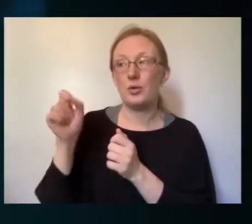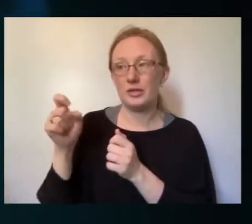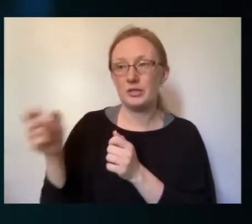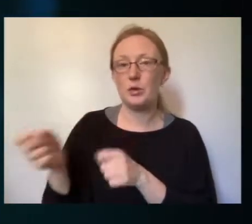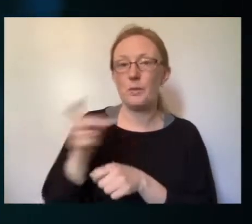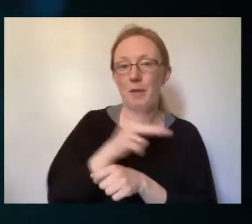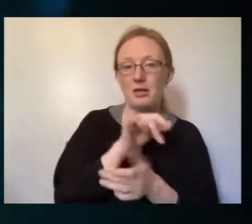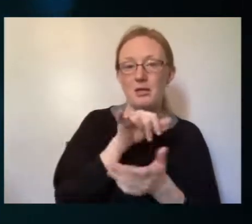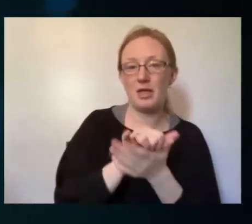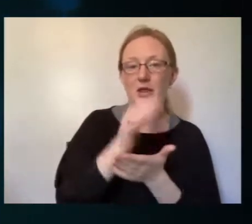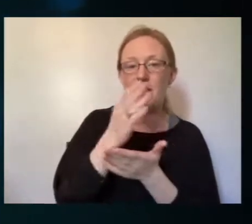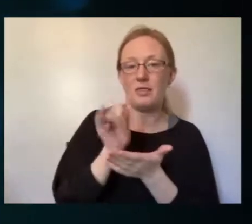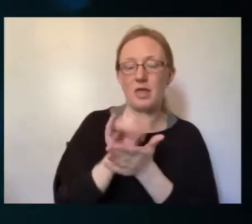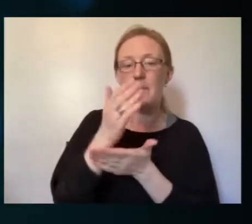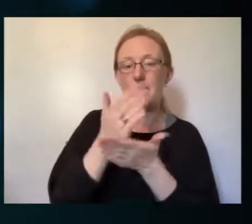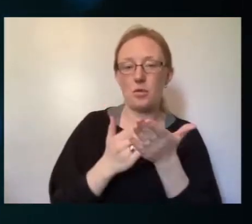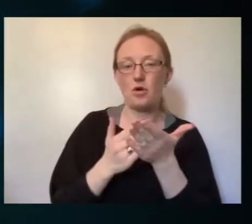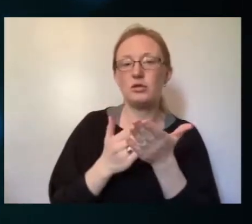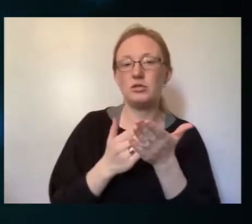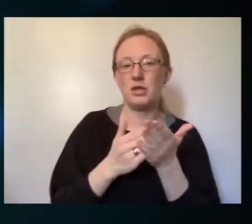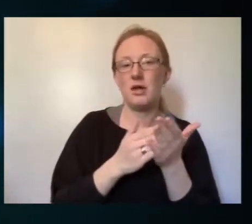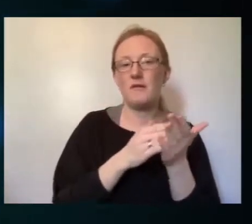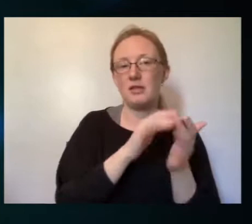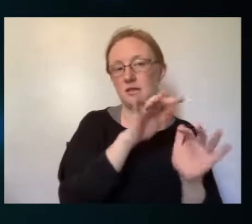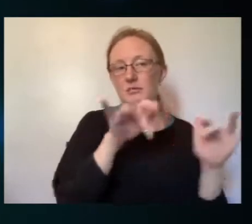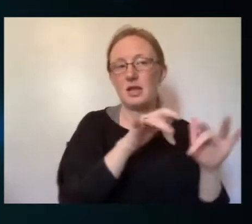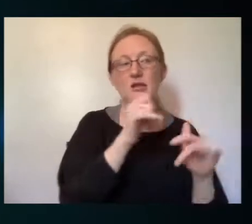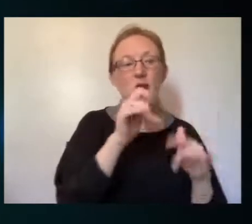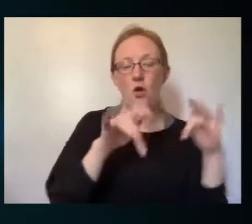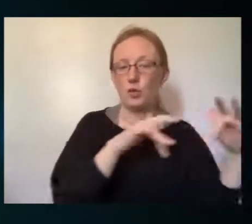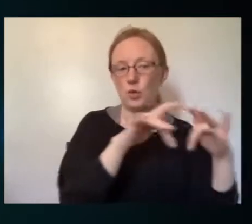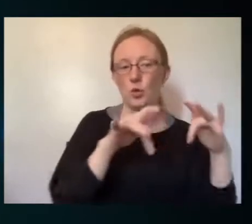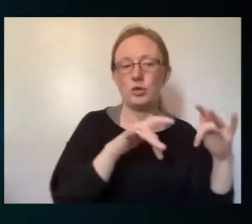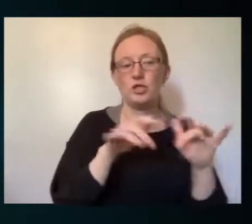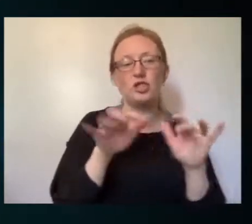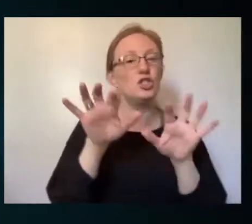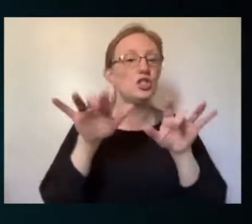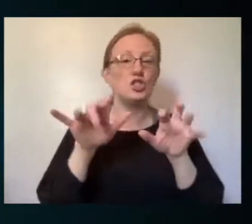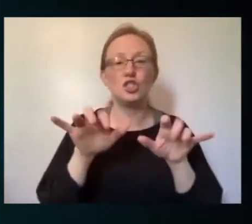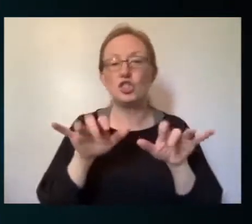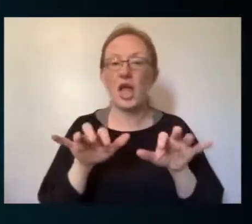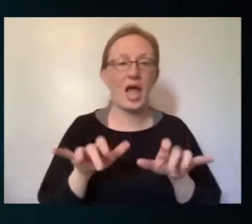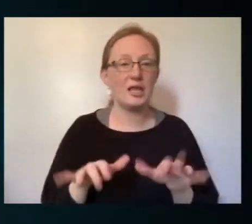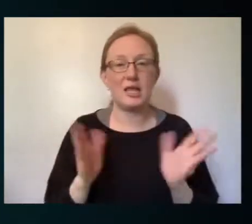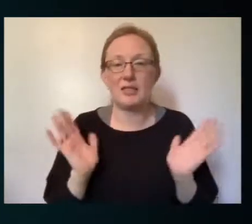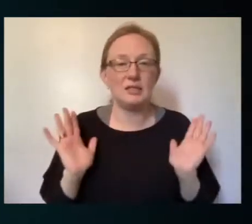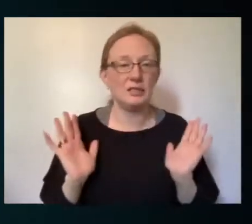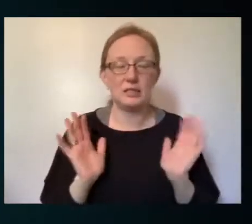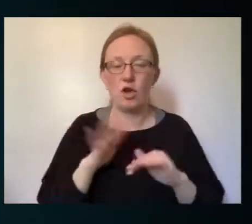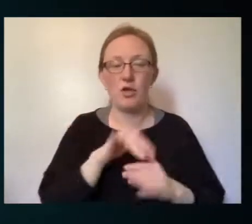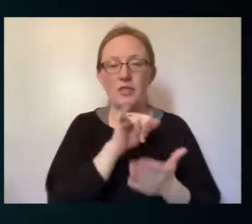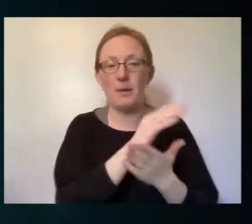that part of the session isn't recorded. So we've just chatted in the past.